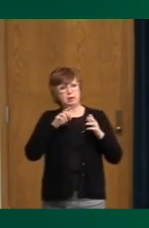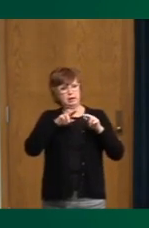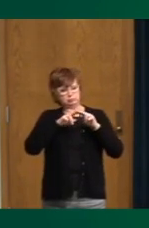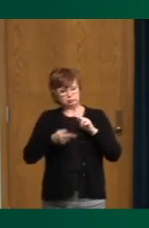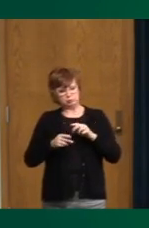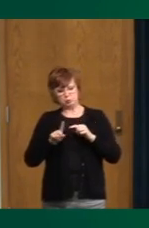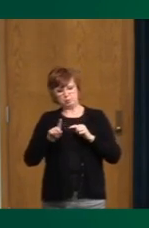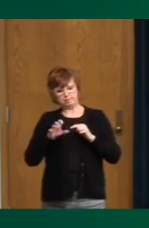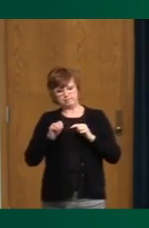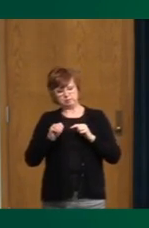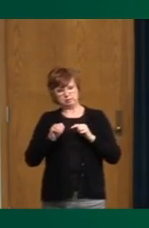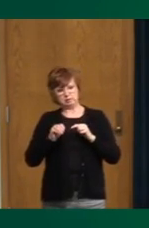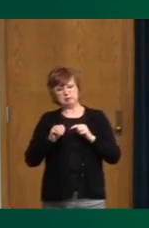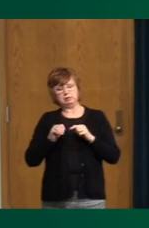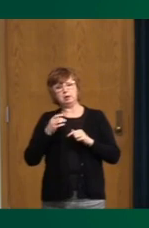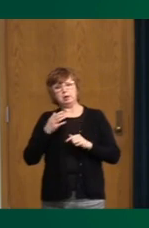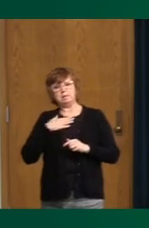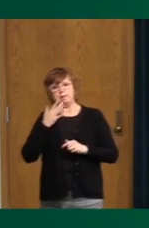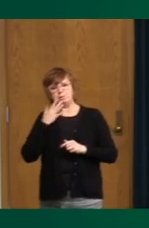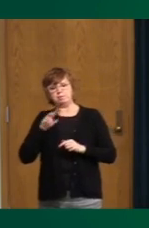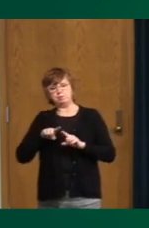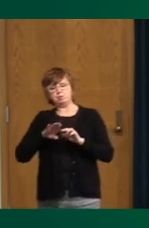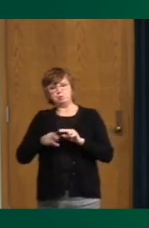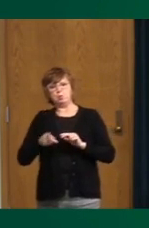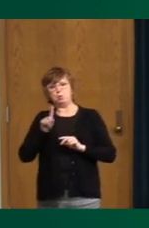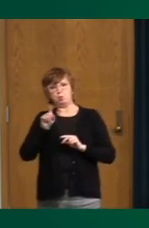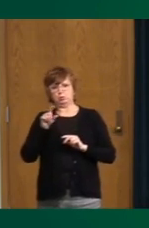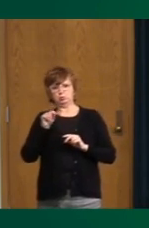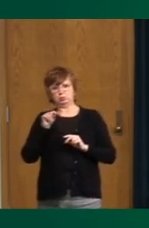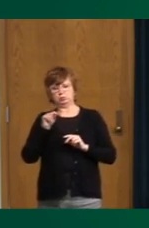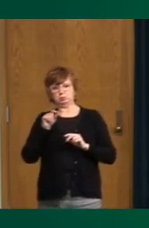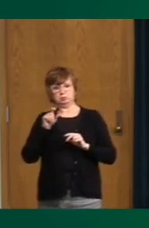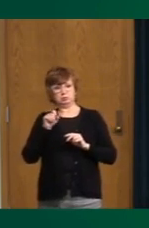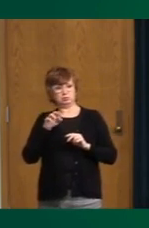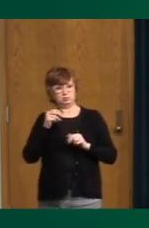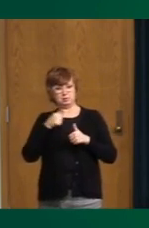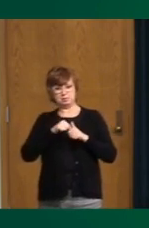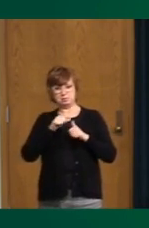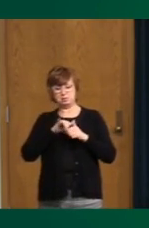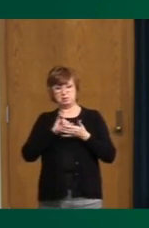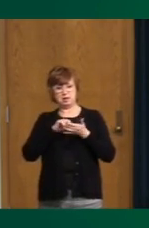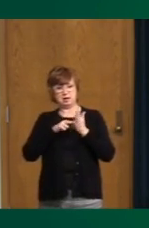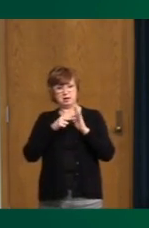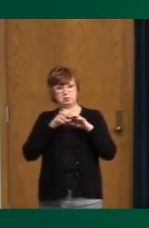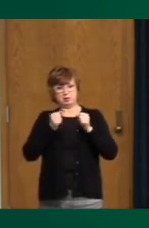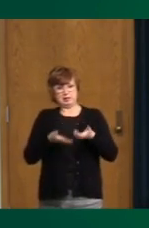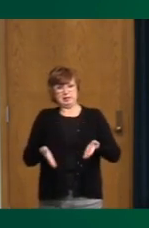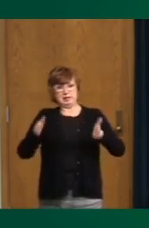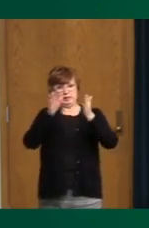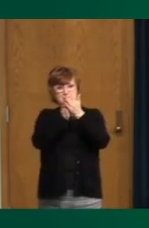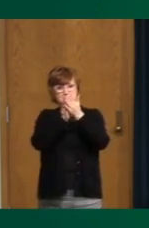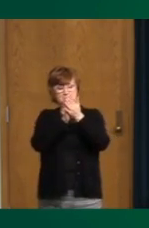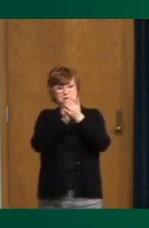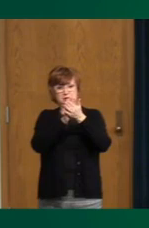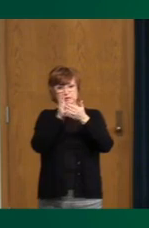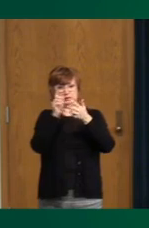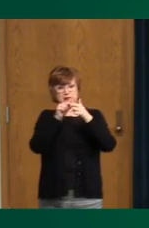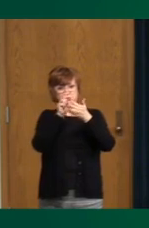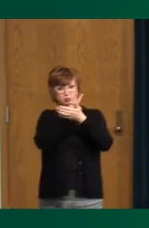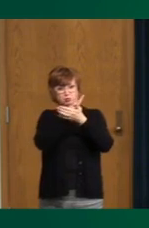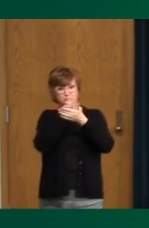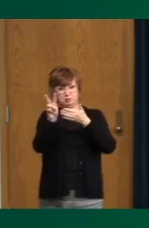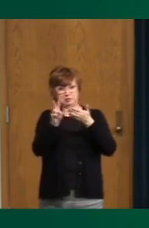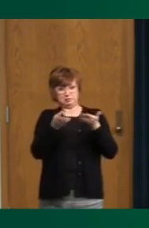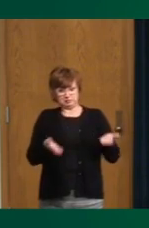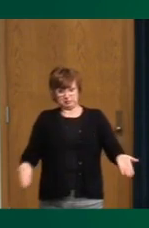day. Otherwise, our doubling time is a week or 2 weeks, and certainly if you start hitting 250, 300 cases a day on